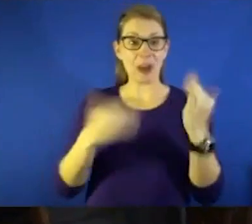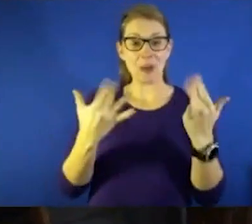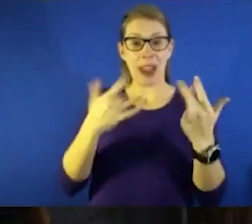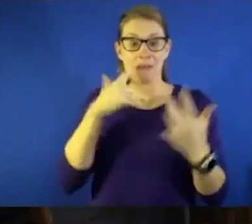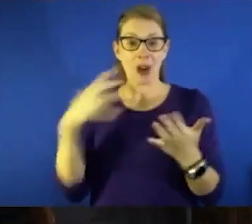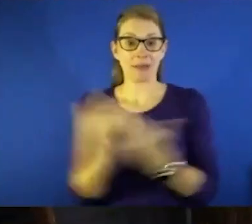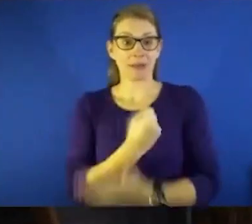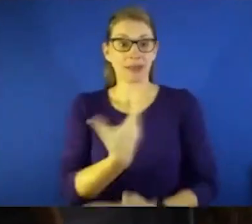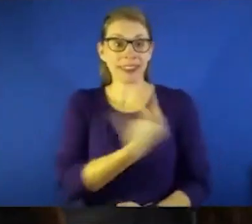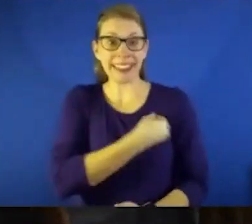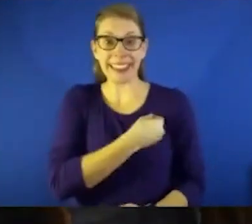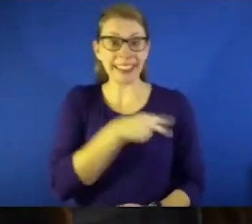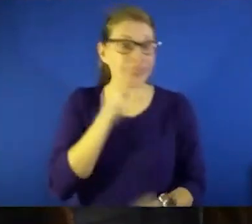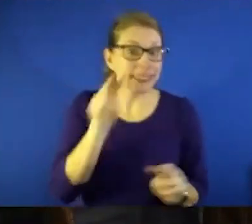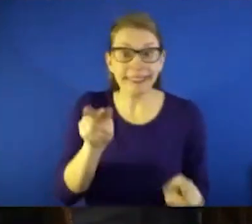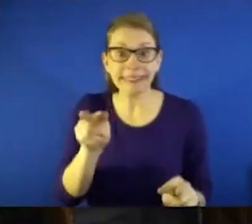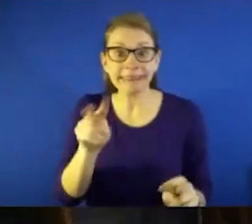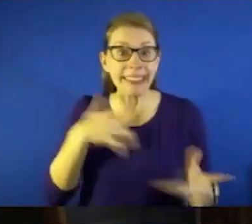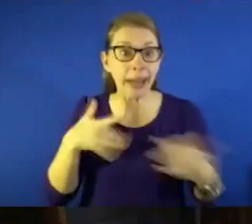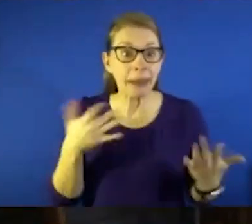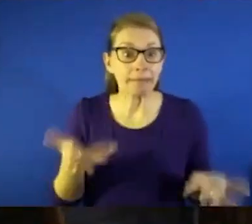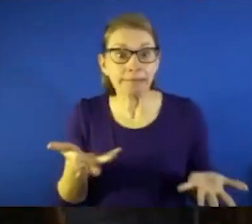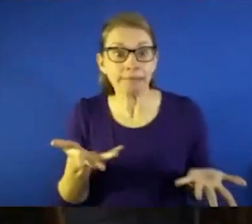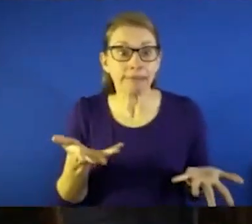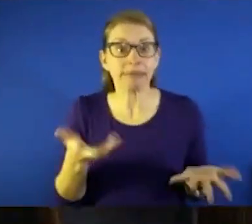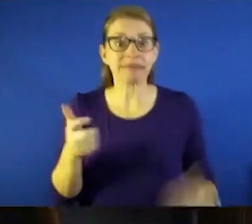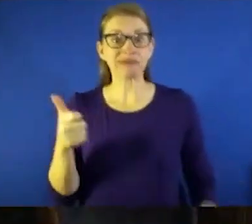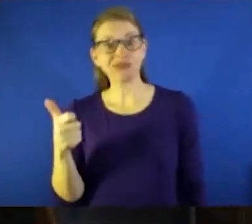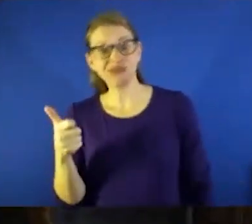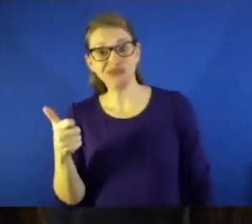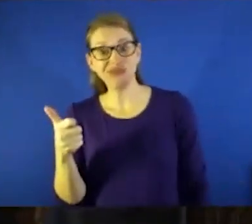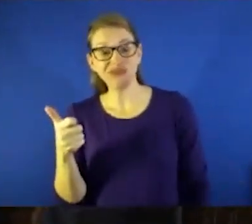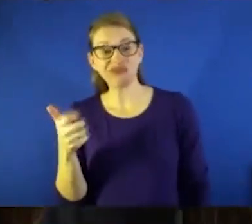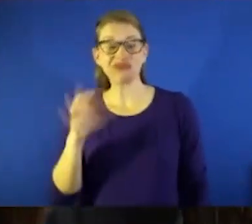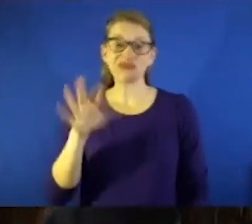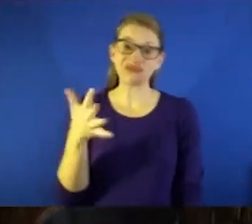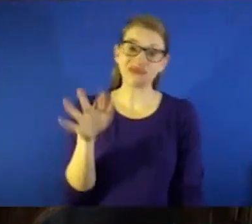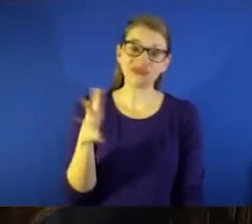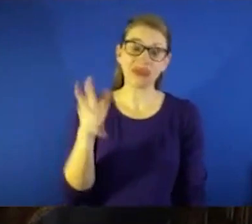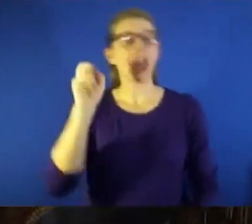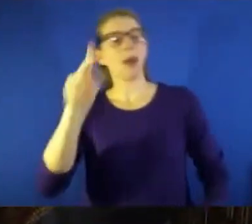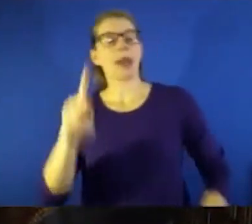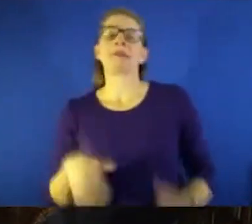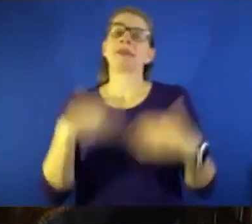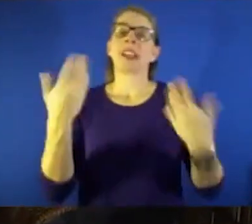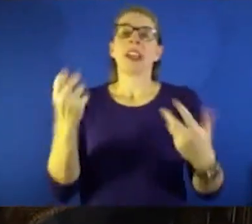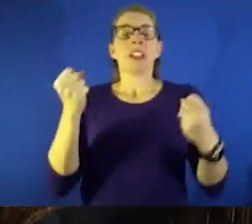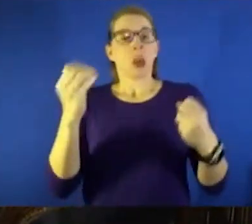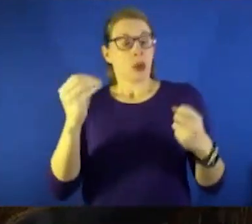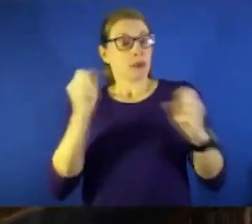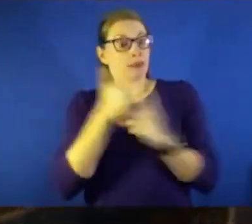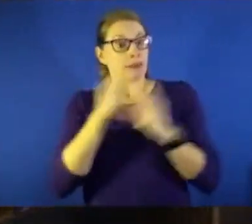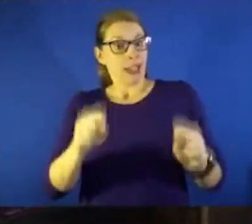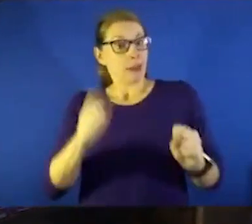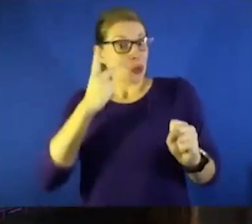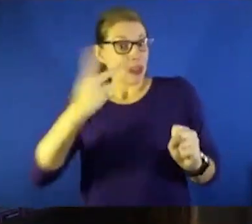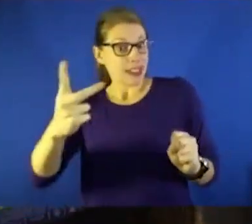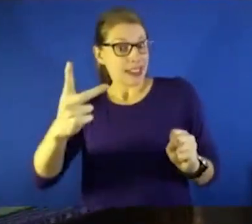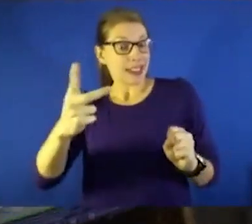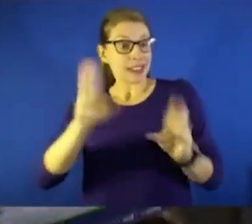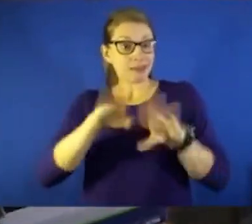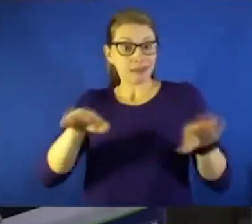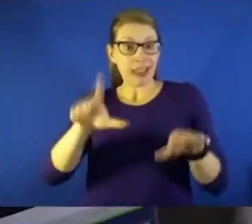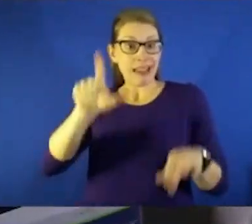see excitement. Yeah. Okay, got a thumbs up and kind of so-so. Okay, so you're going to be able to see these kids live, get their vaccine. You get kind of